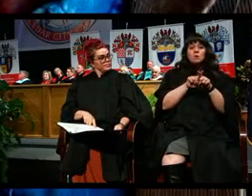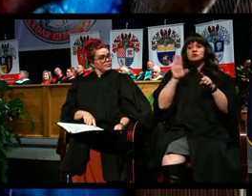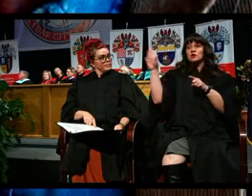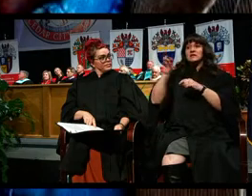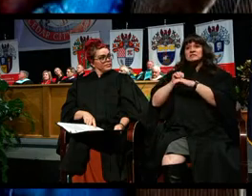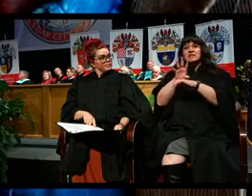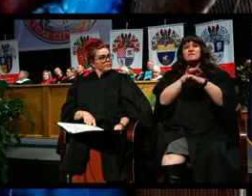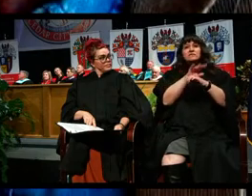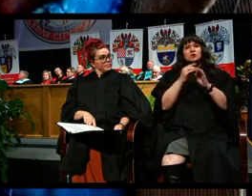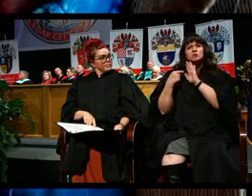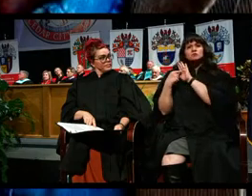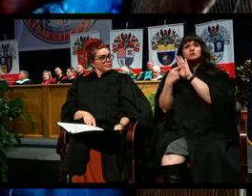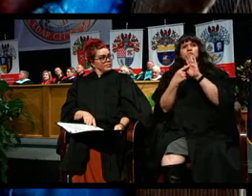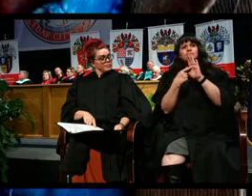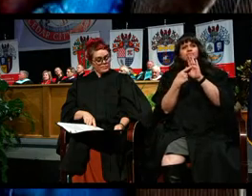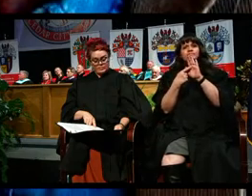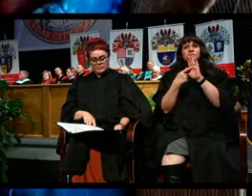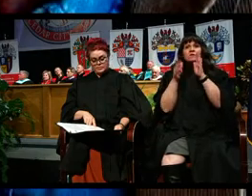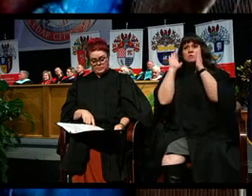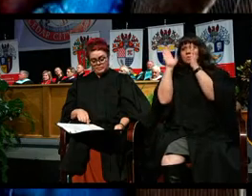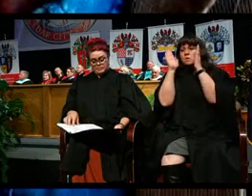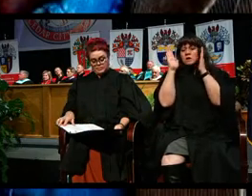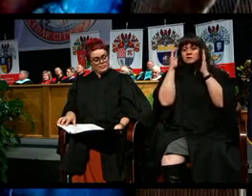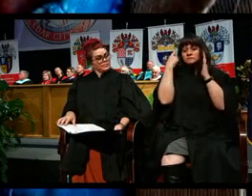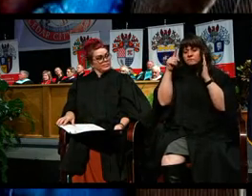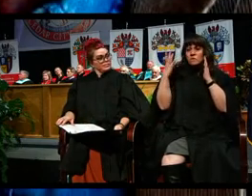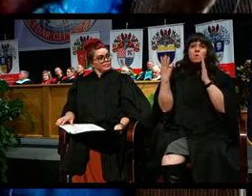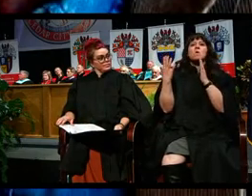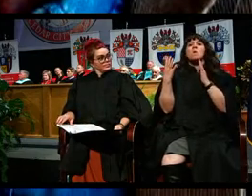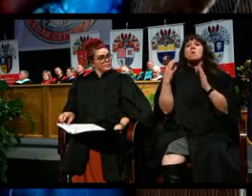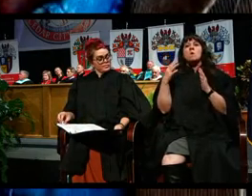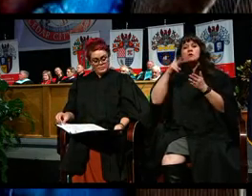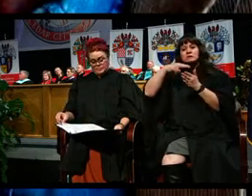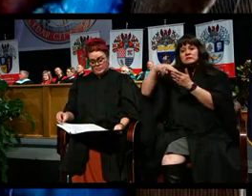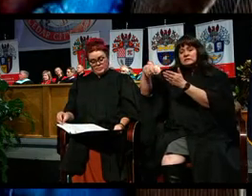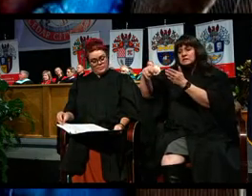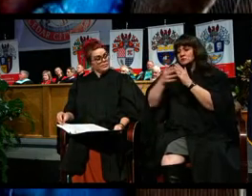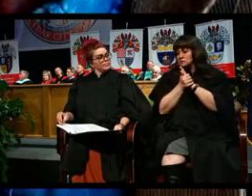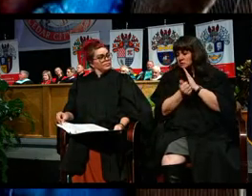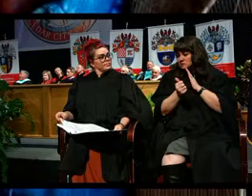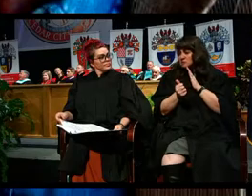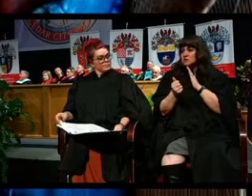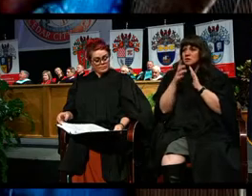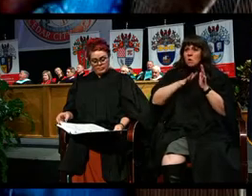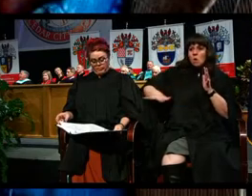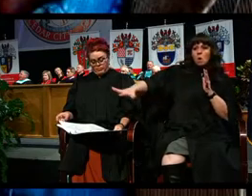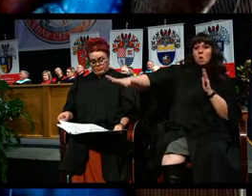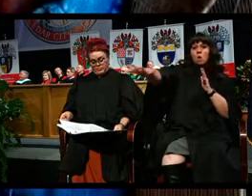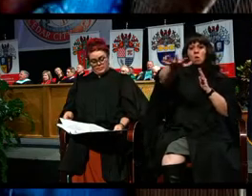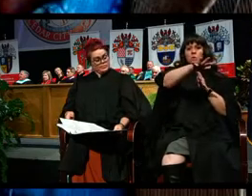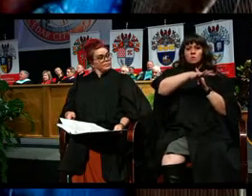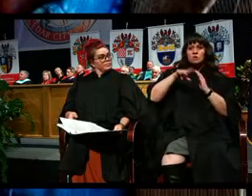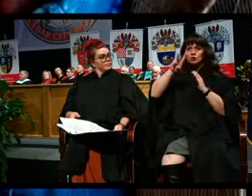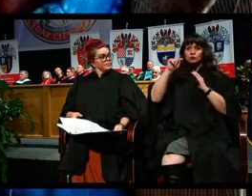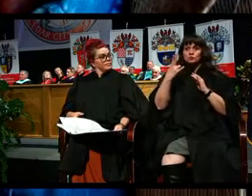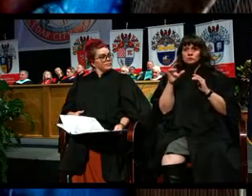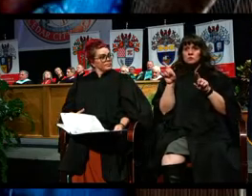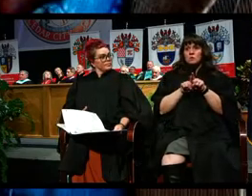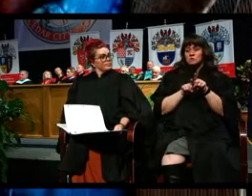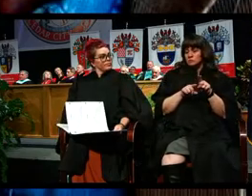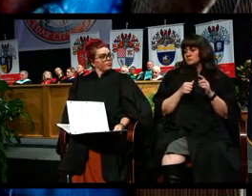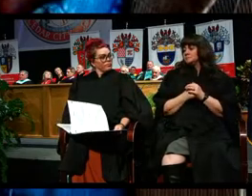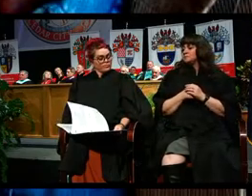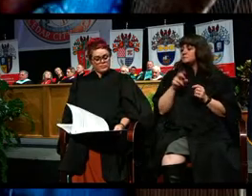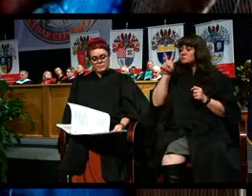literacy and the heritage of Utah reached beyond the state's borders and across the nation. In 2001,